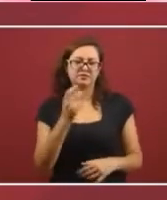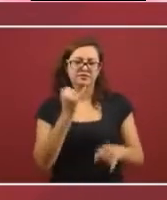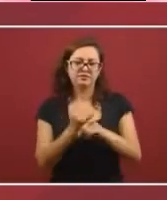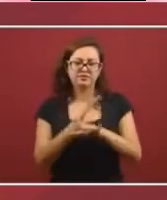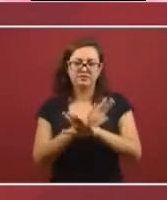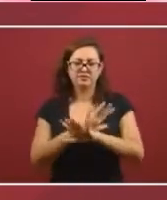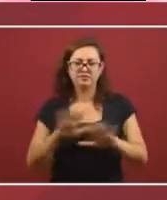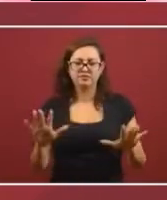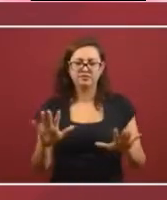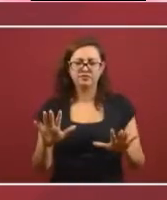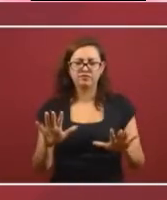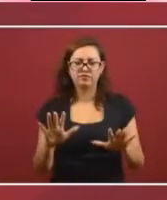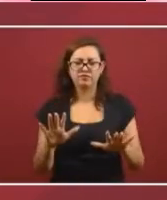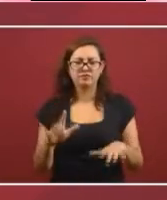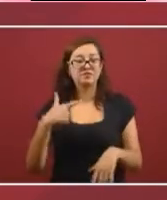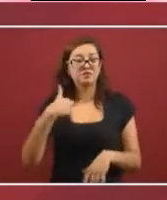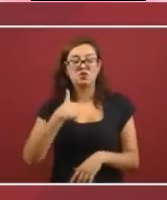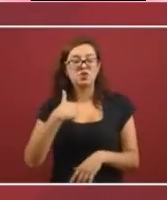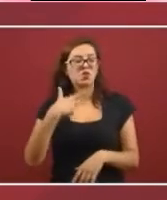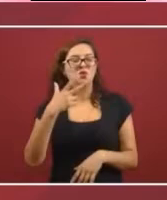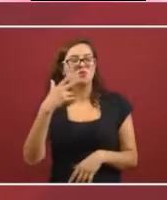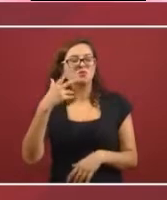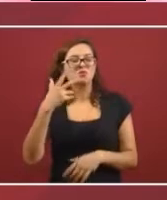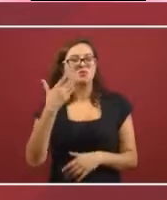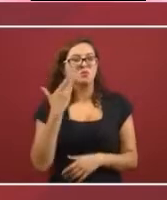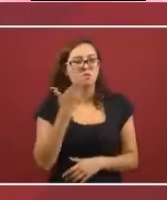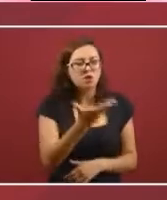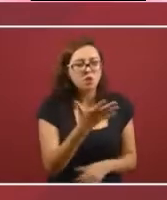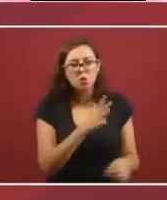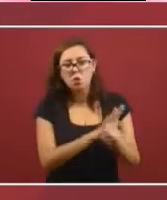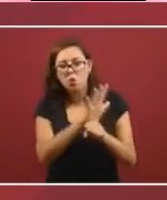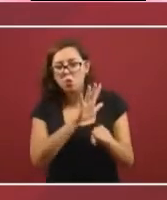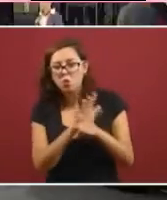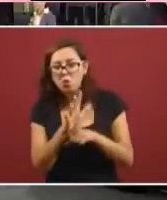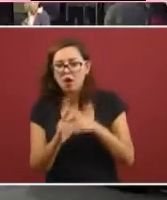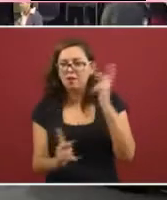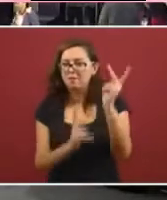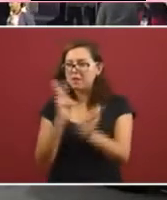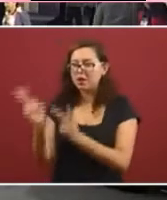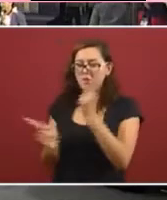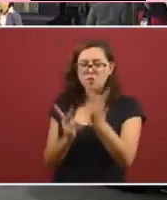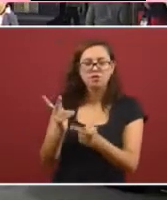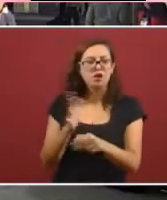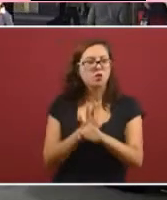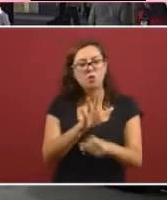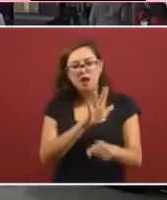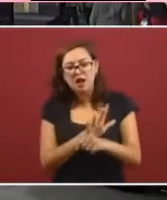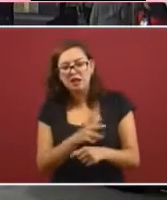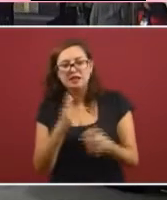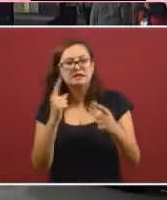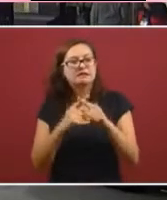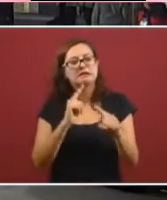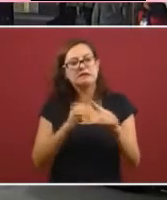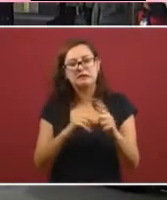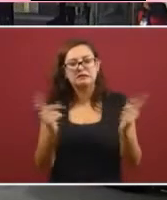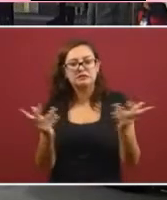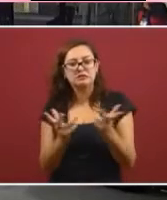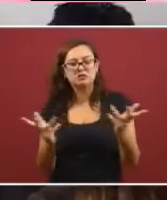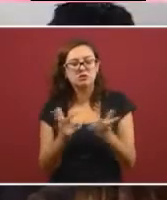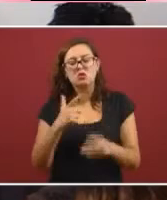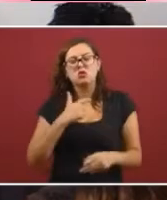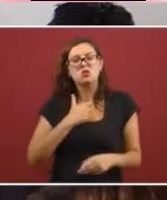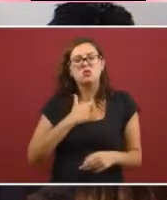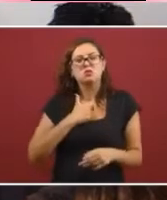That's the information I have. I didn't ask for details regarding how they came up with this or who did